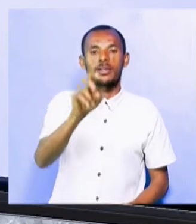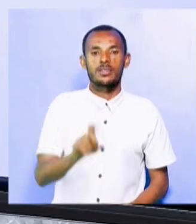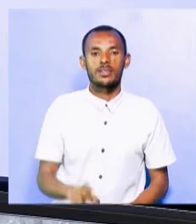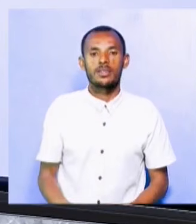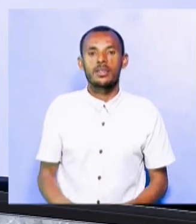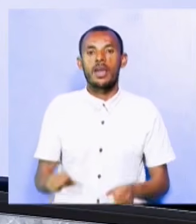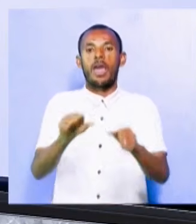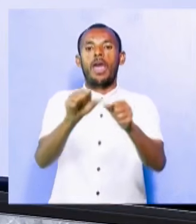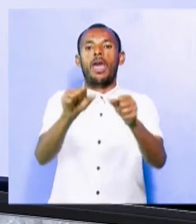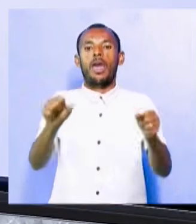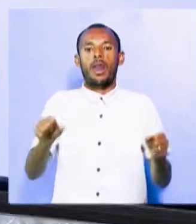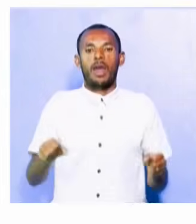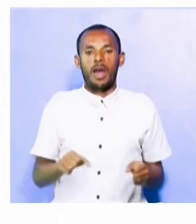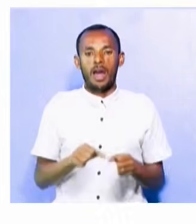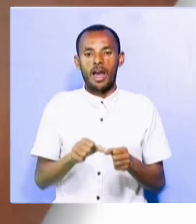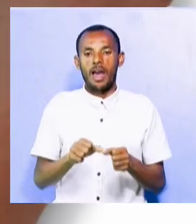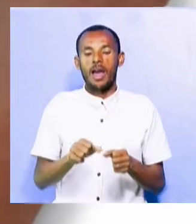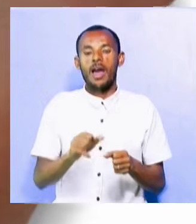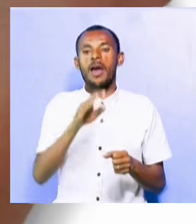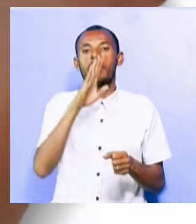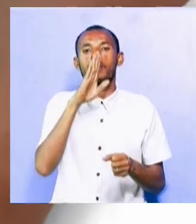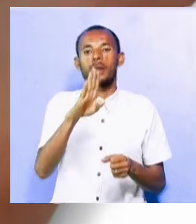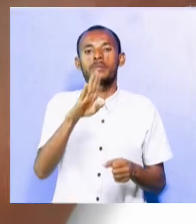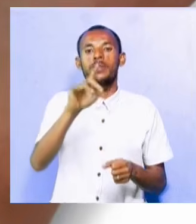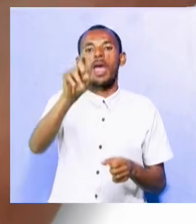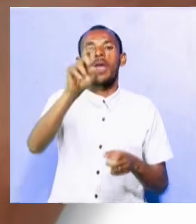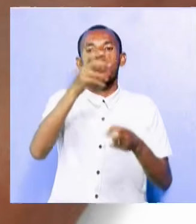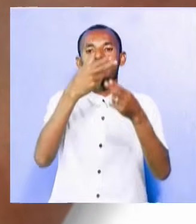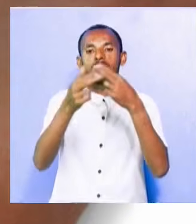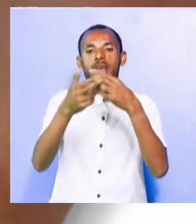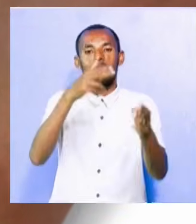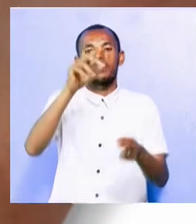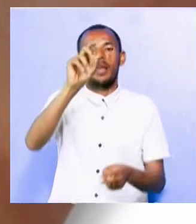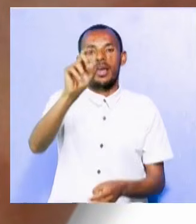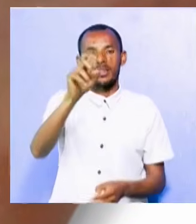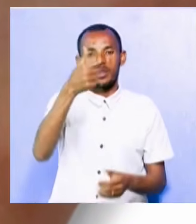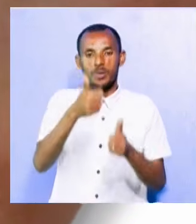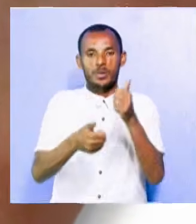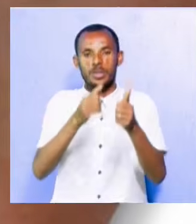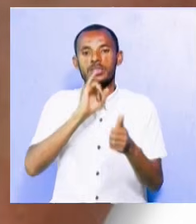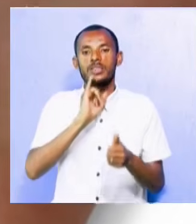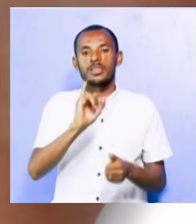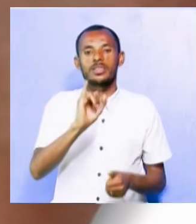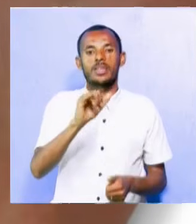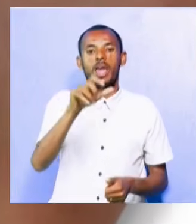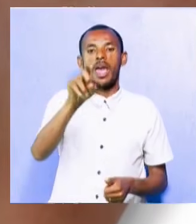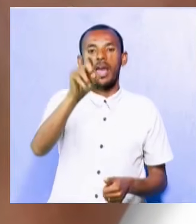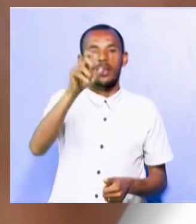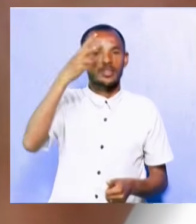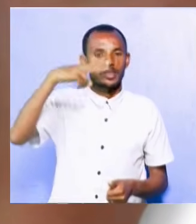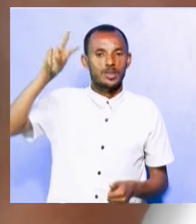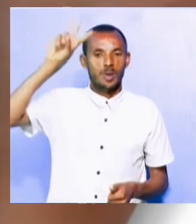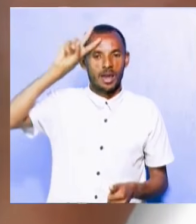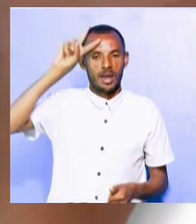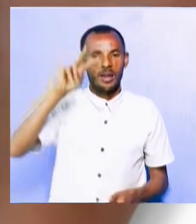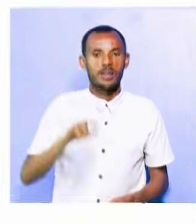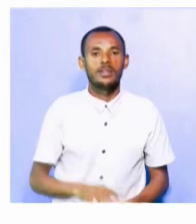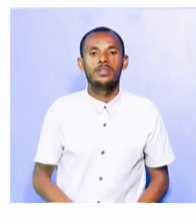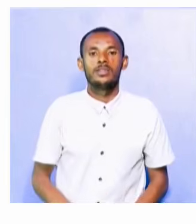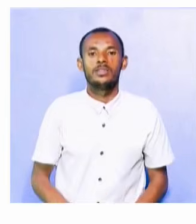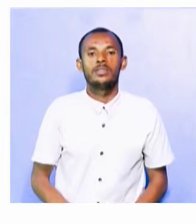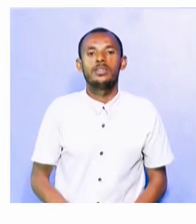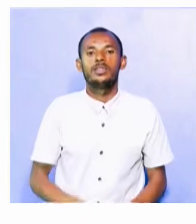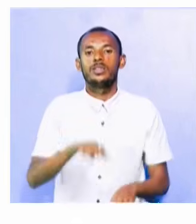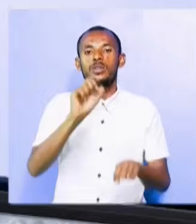area becomes x times x, which is x squared. Okay, so